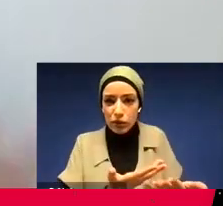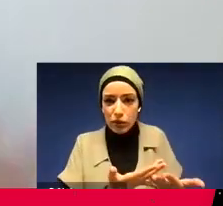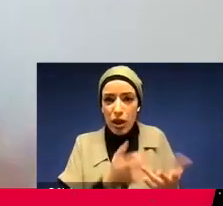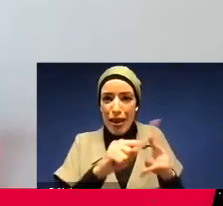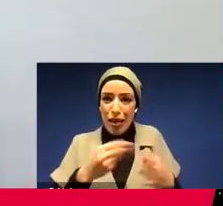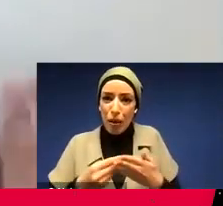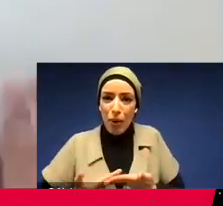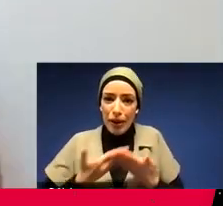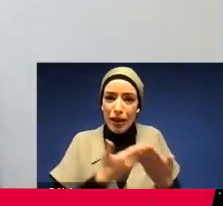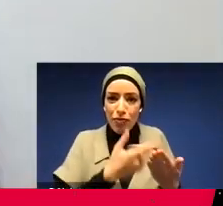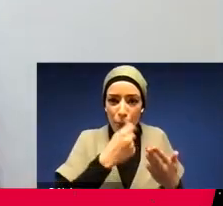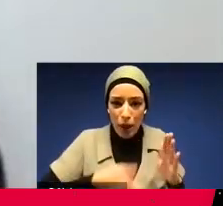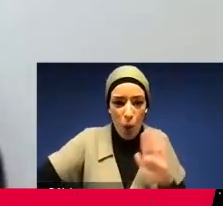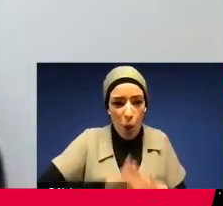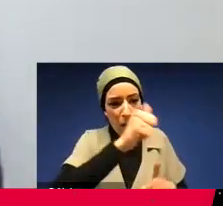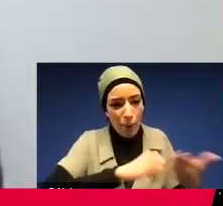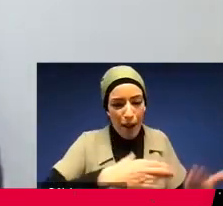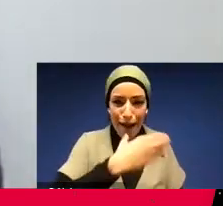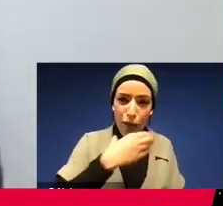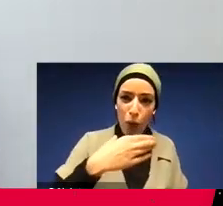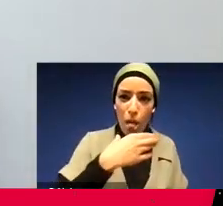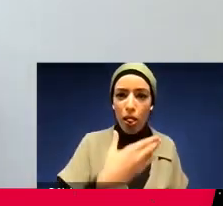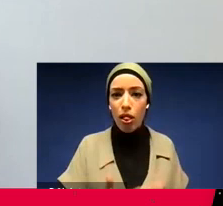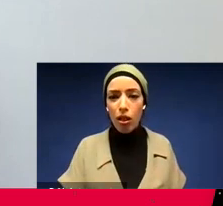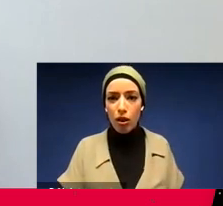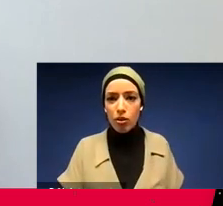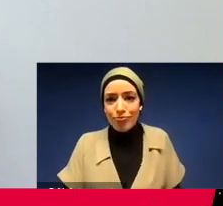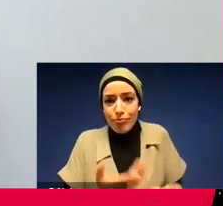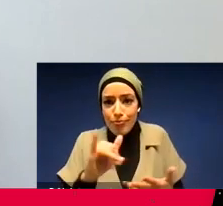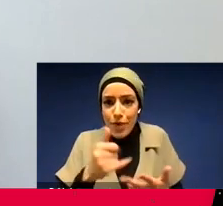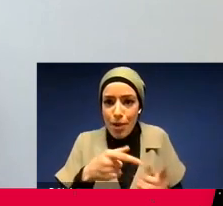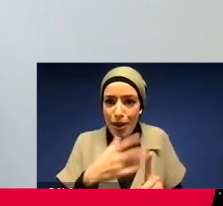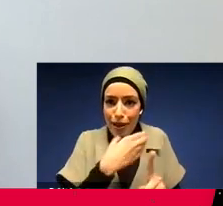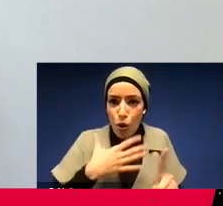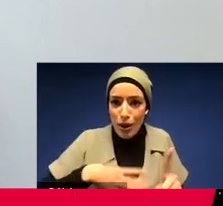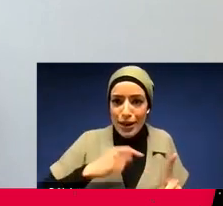buy some alcohol. Well, what if that's what keeps them warm at night?